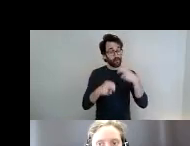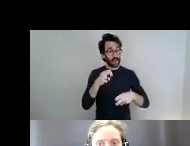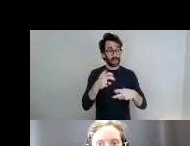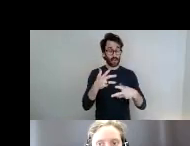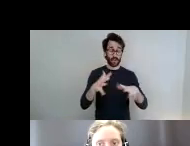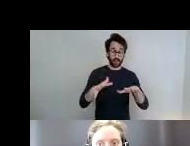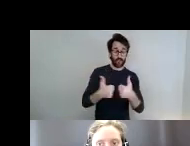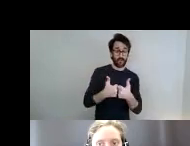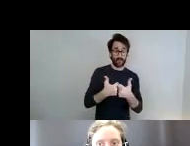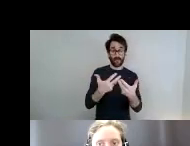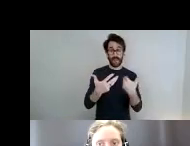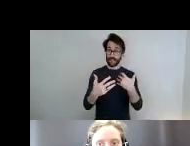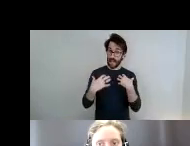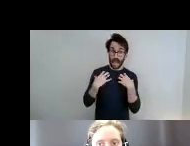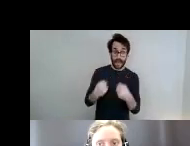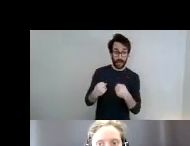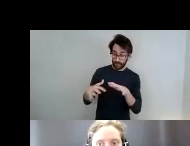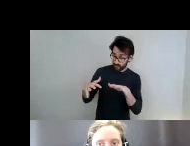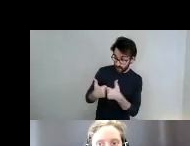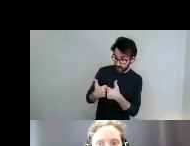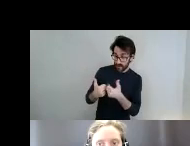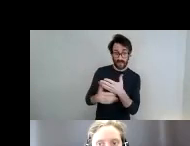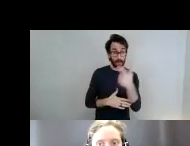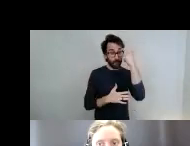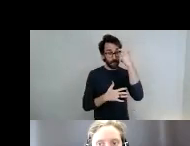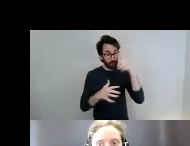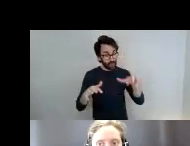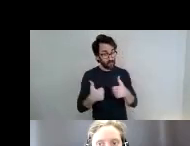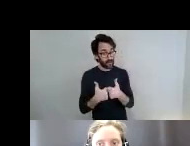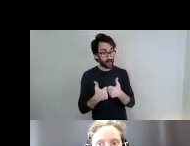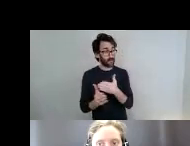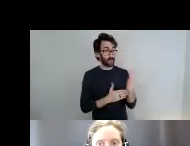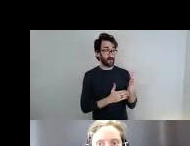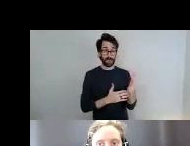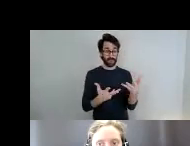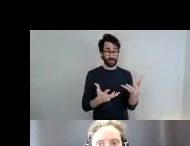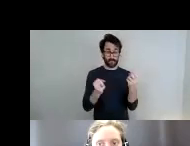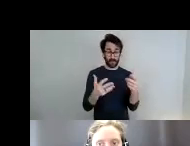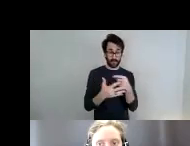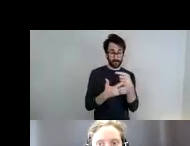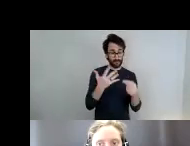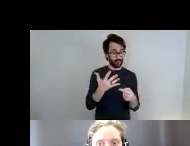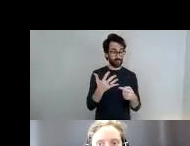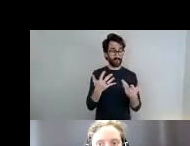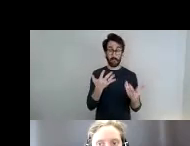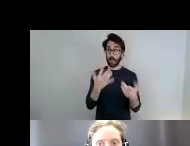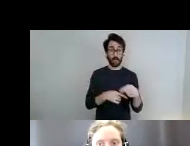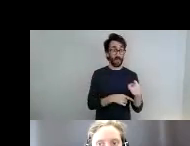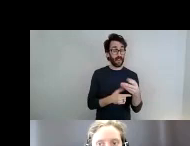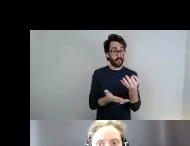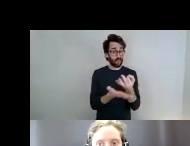faced with health challenges. It could be mental challenges. We're also faced with the possibility of